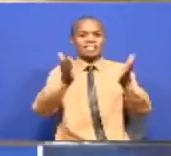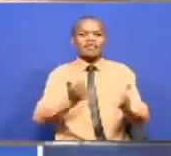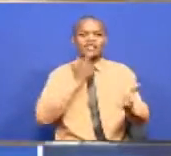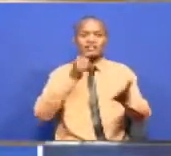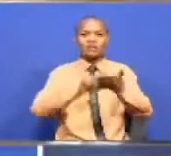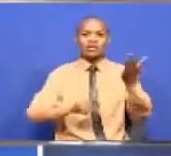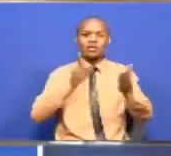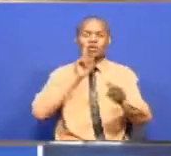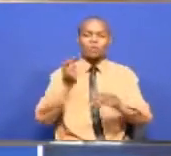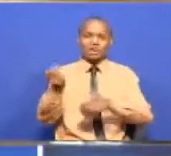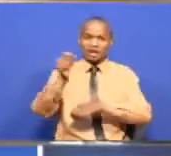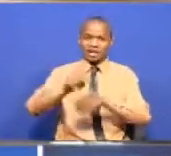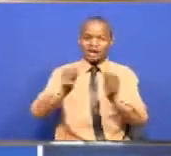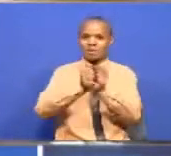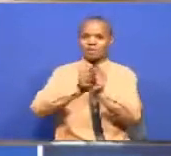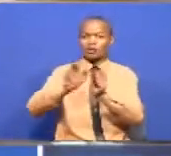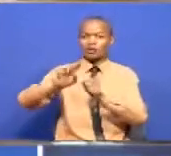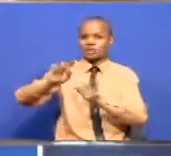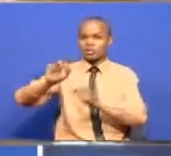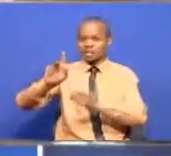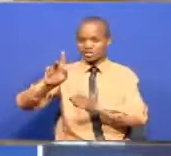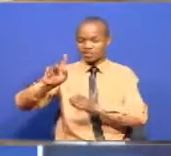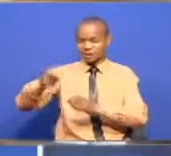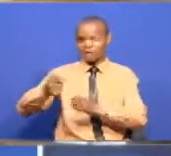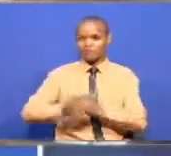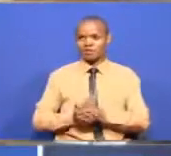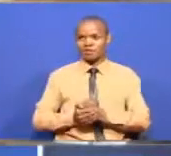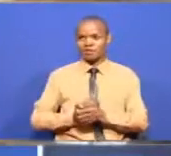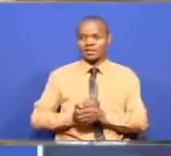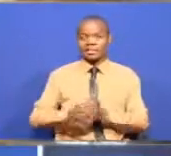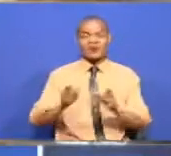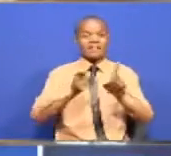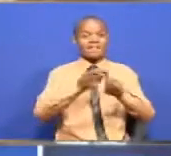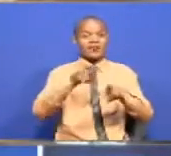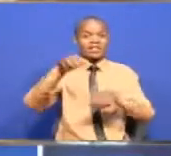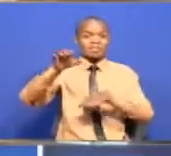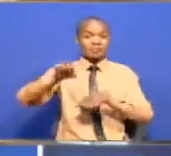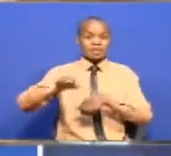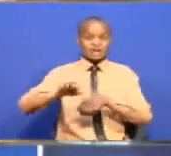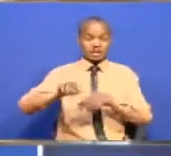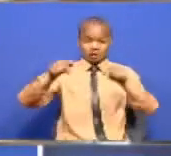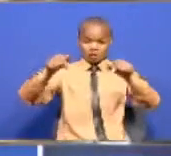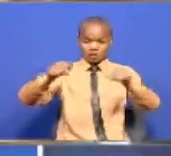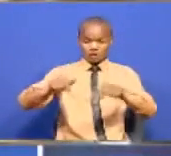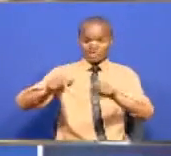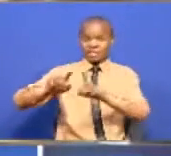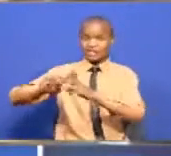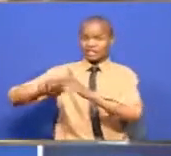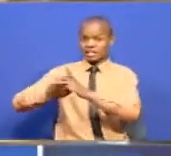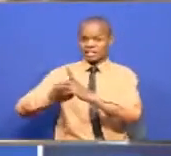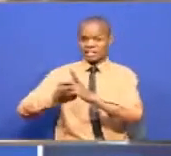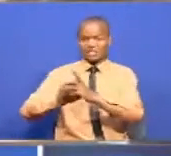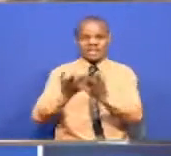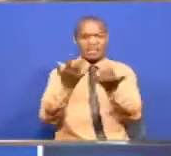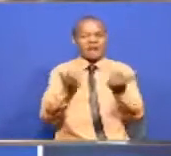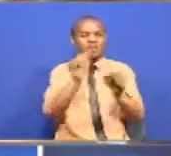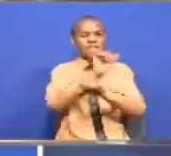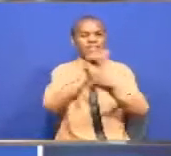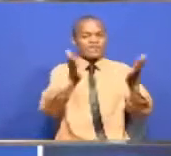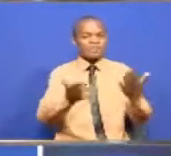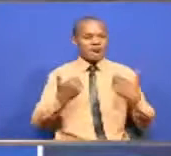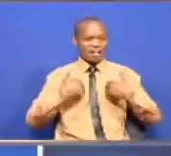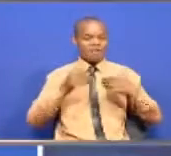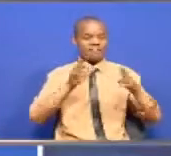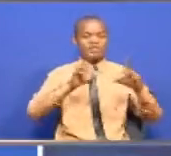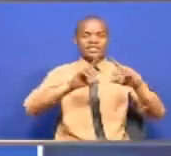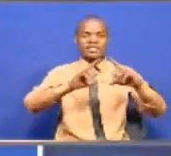Sasa unaona magari zetu za kwanza zimeenda leo Friday, haijakuwa rahisi. Ndio mambo sasa, mambo ma conductors, drivers wapate hizo certificates, alafu